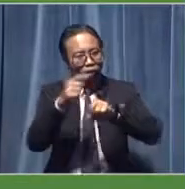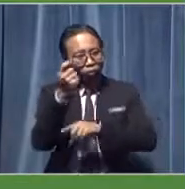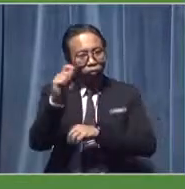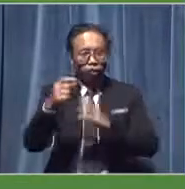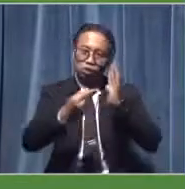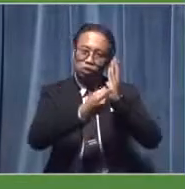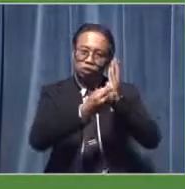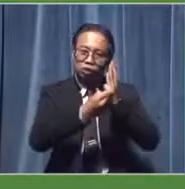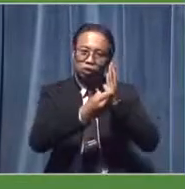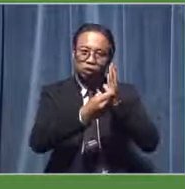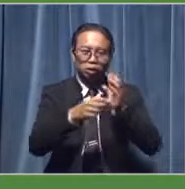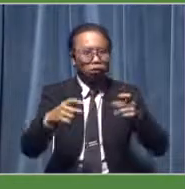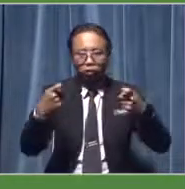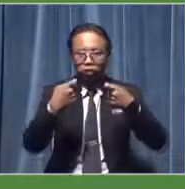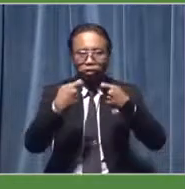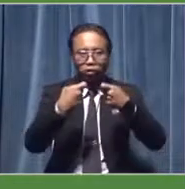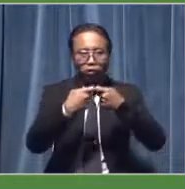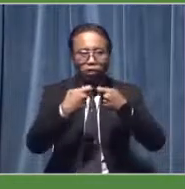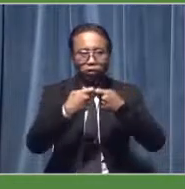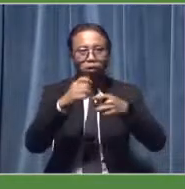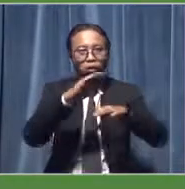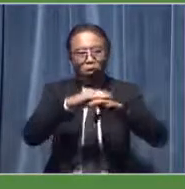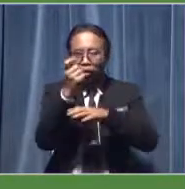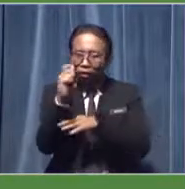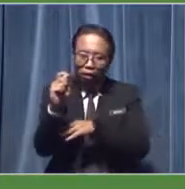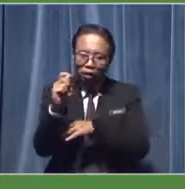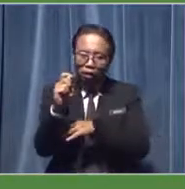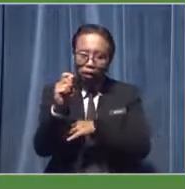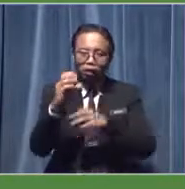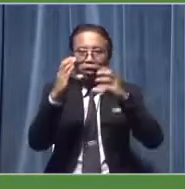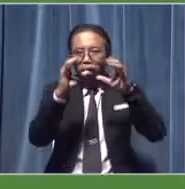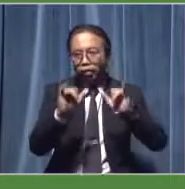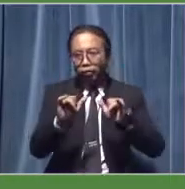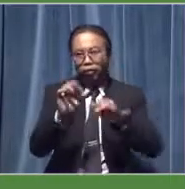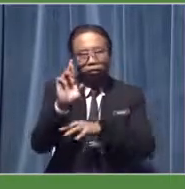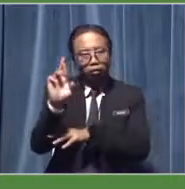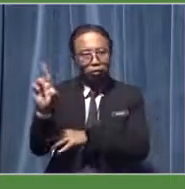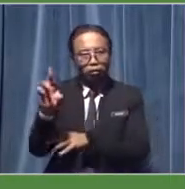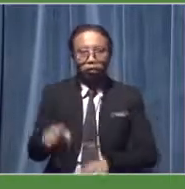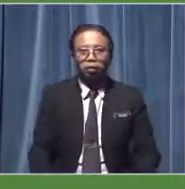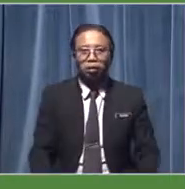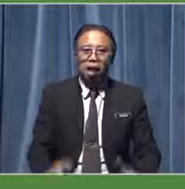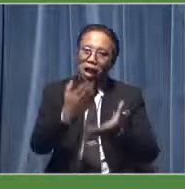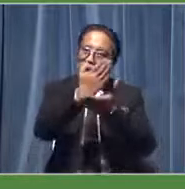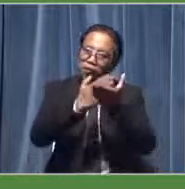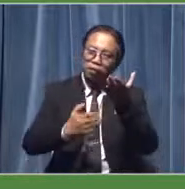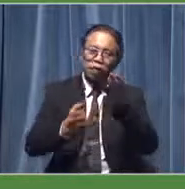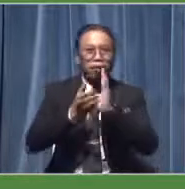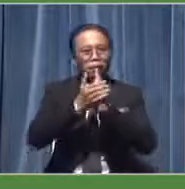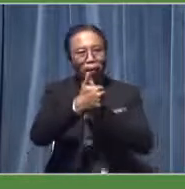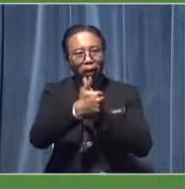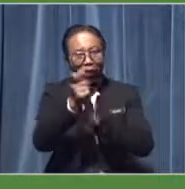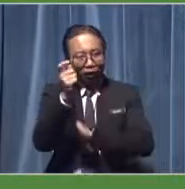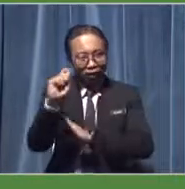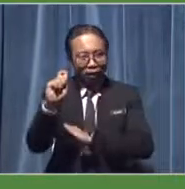charge stored on the equivalent capacitor divided by